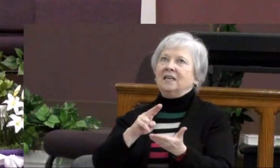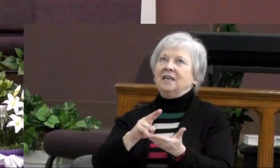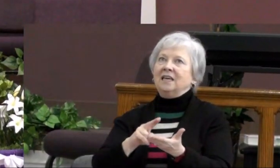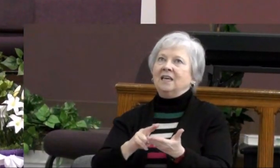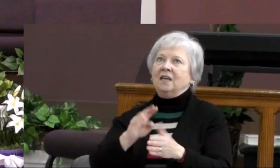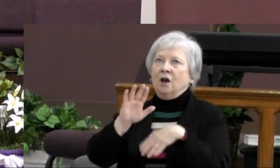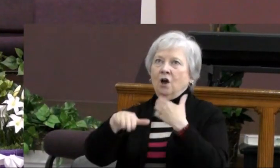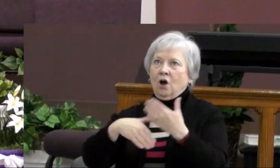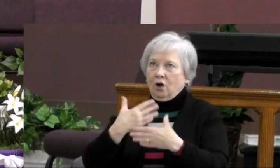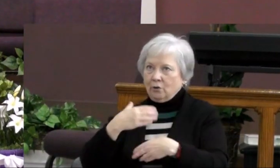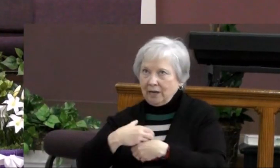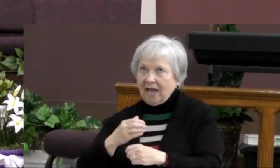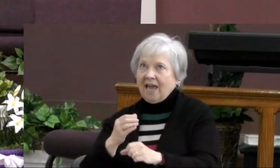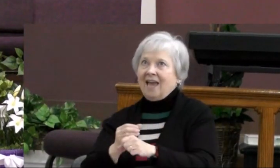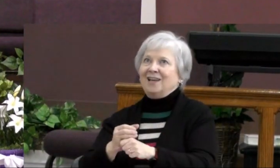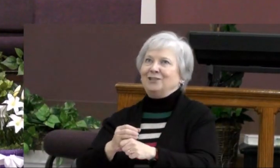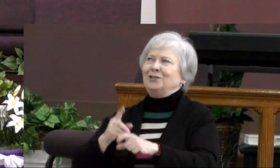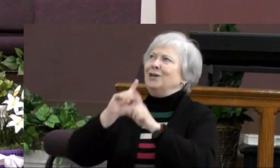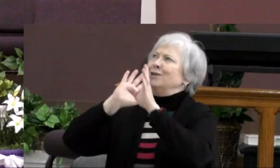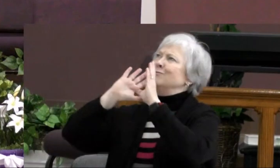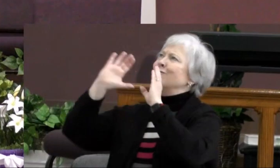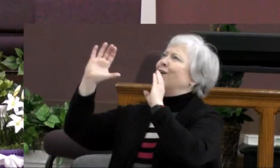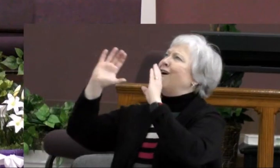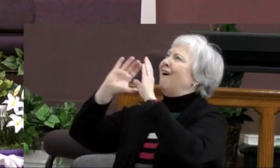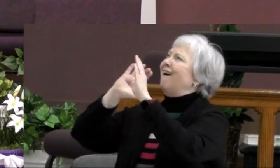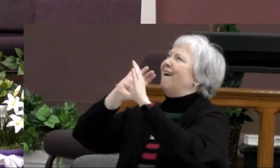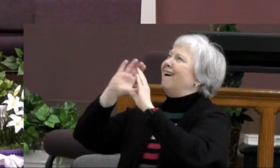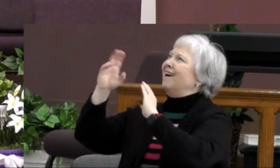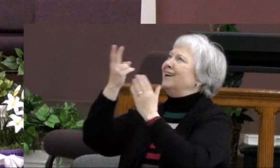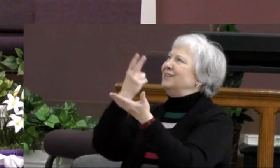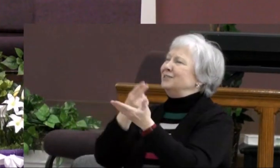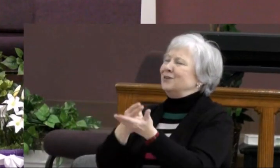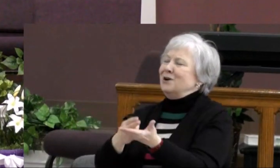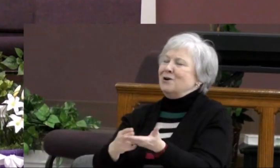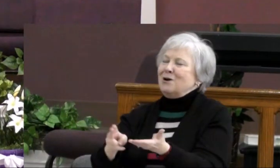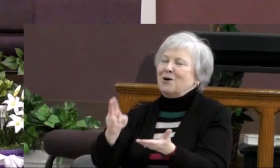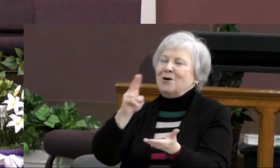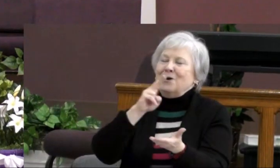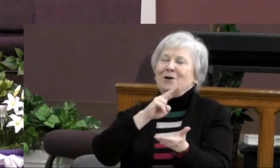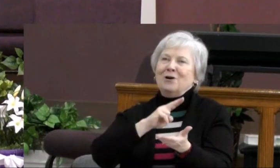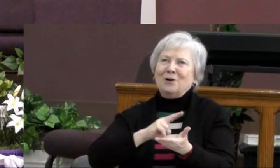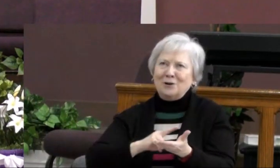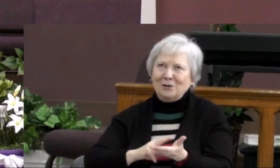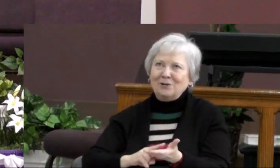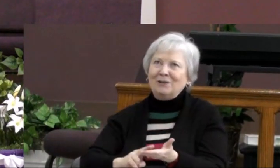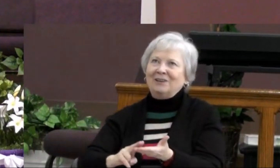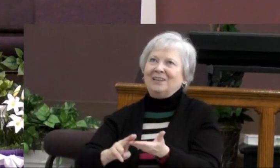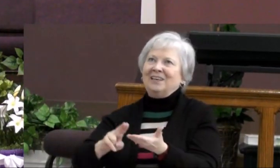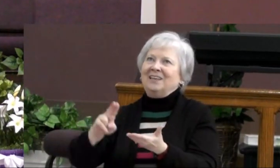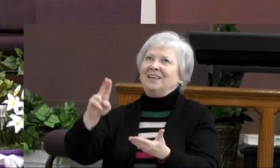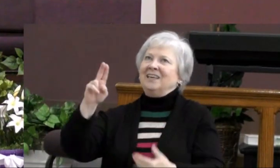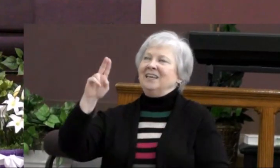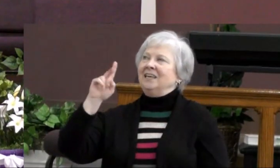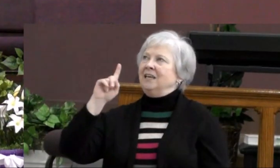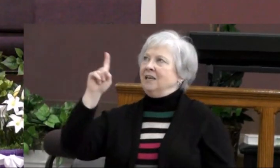holy, all creation cry, holy.